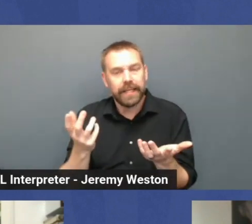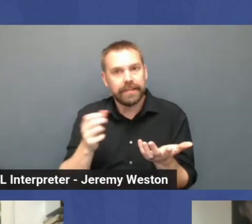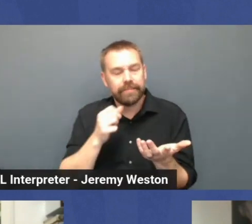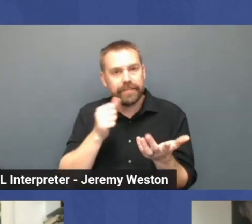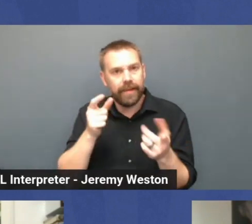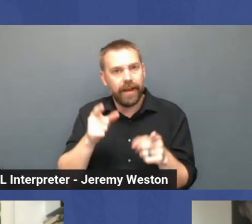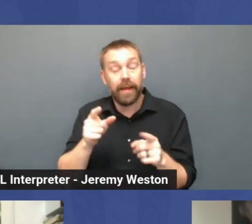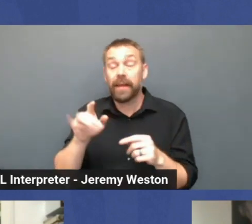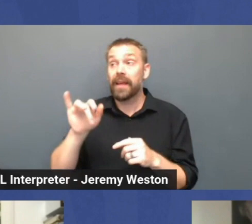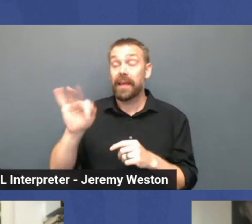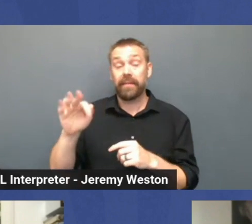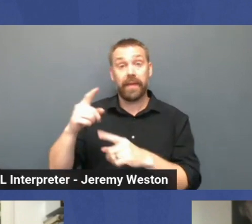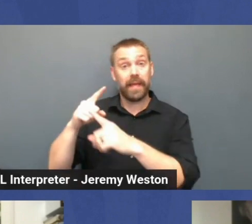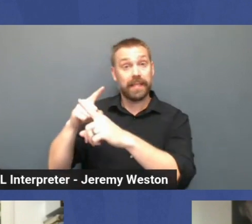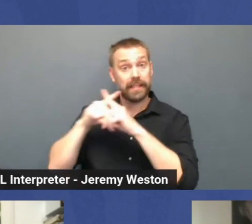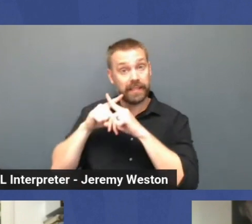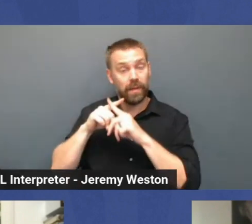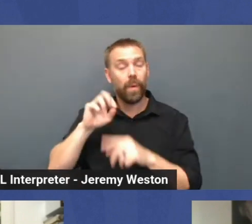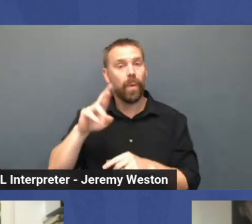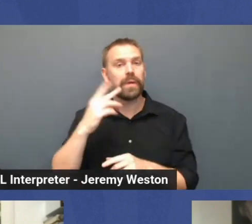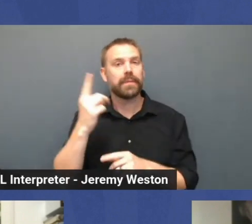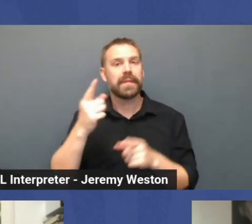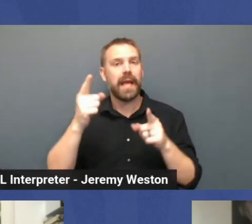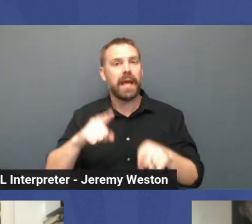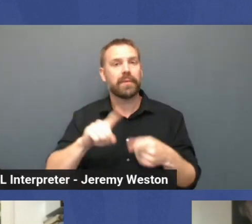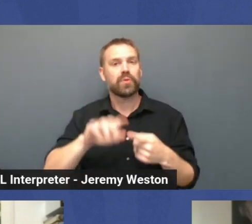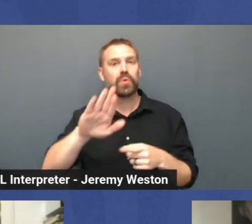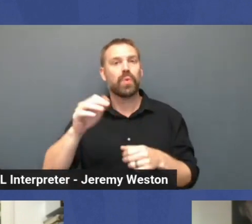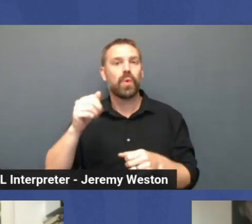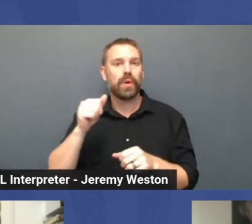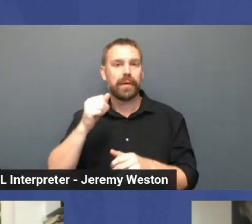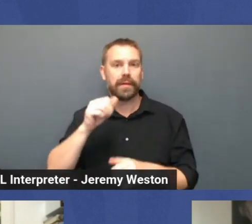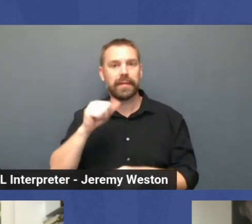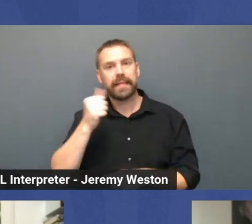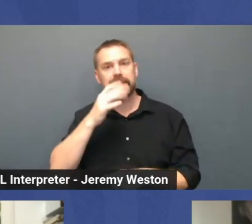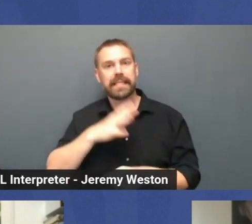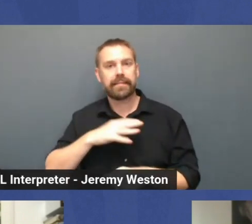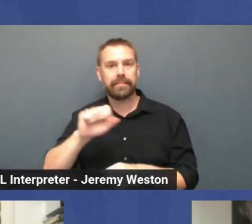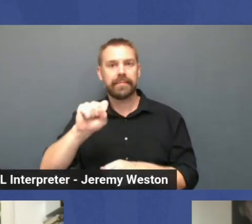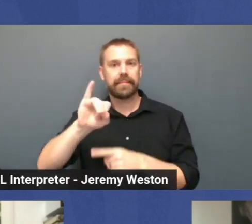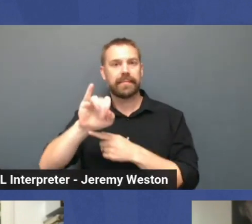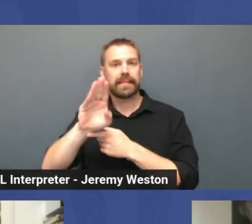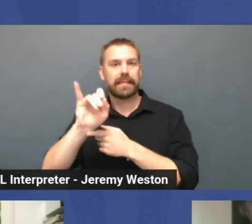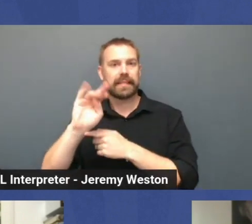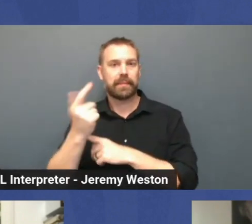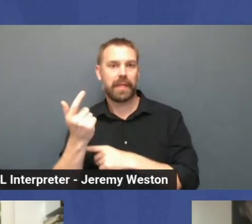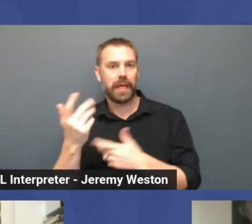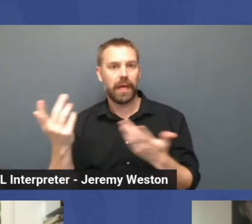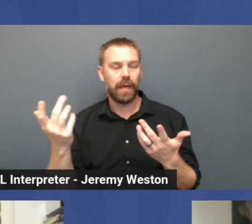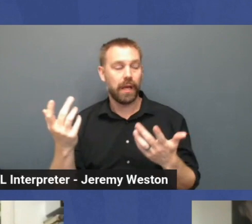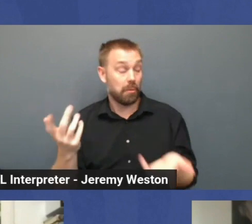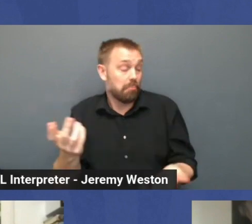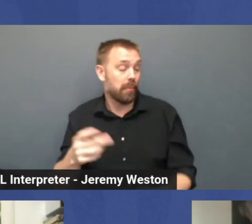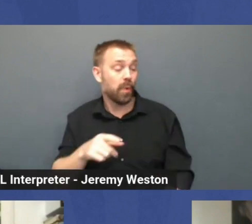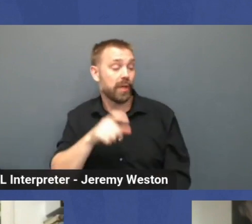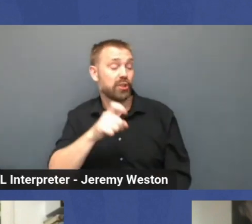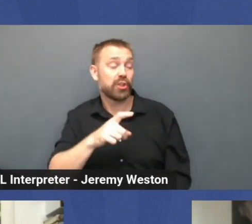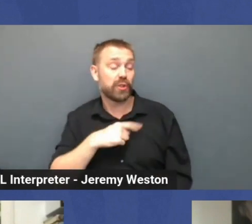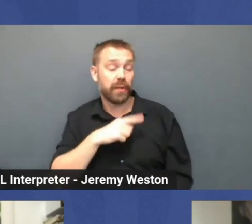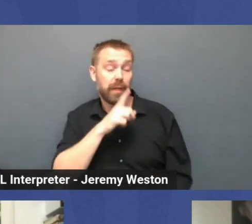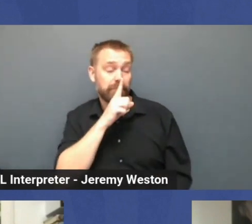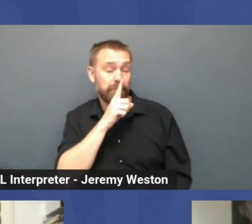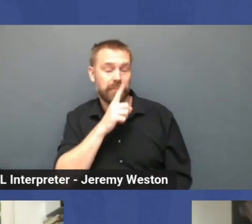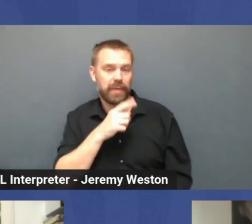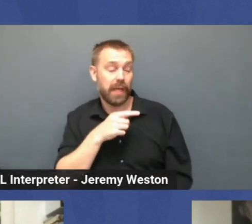your sibling, it is so easy for people to kind of say, well, she shouldn't have spoken up. Like